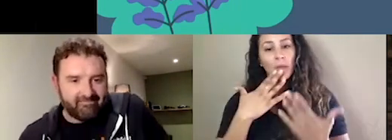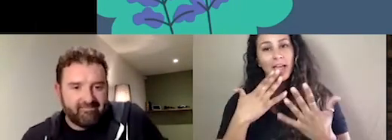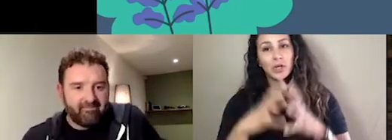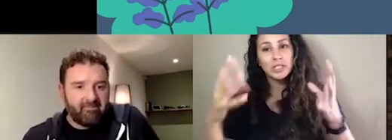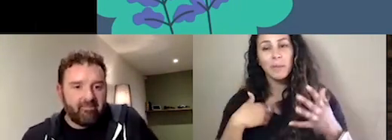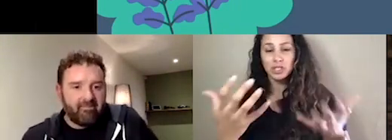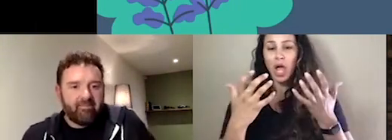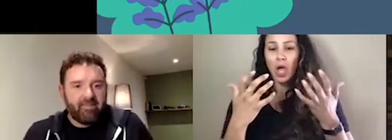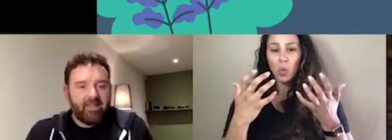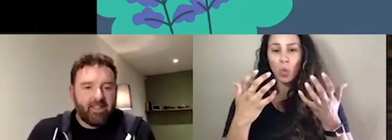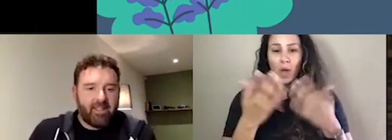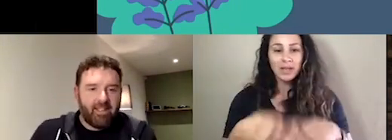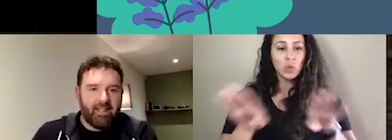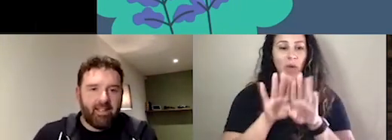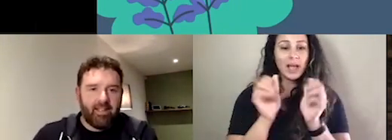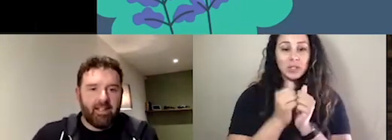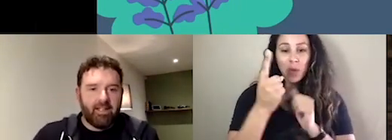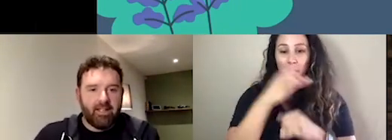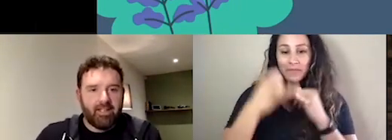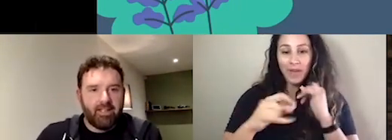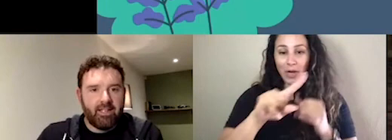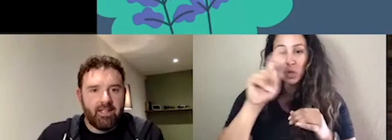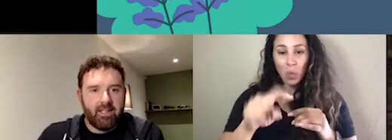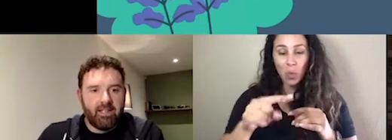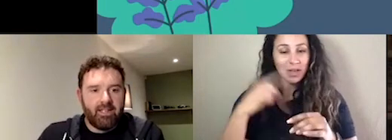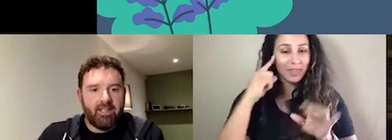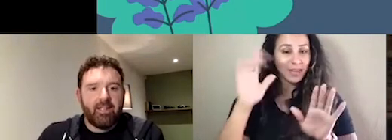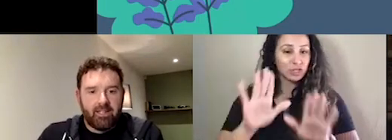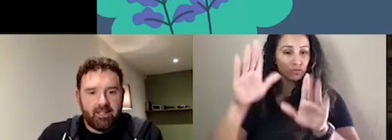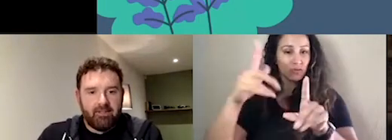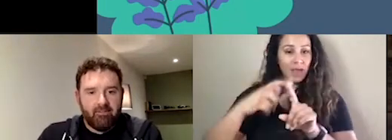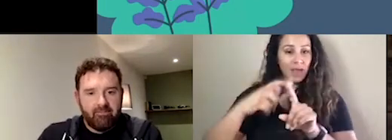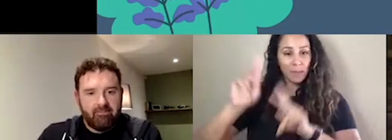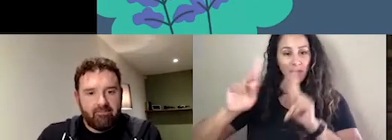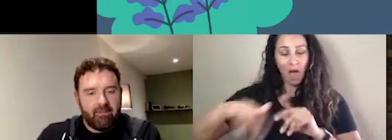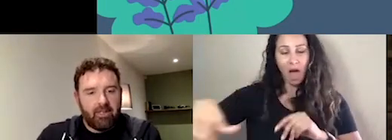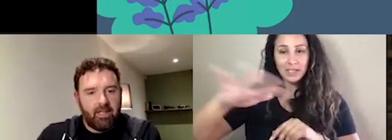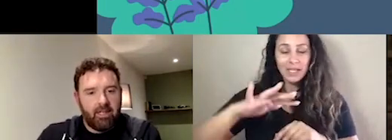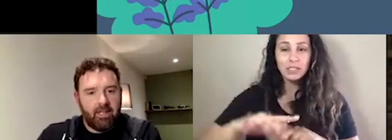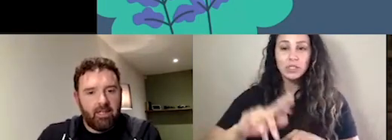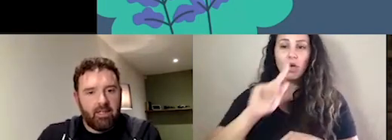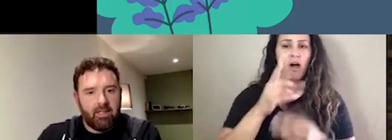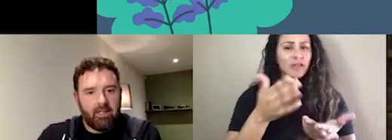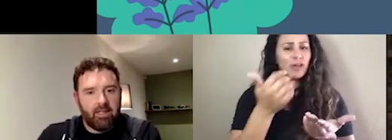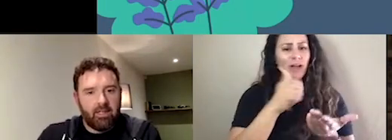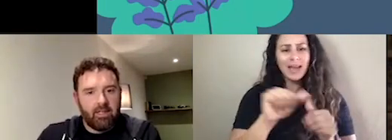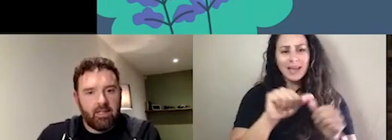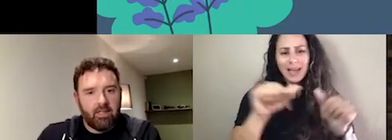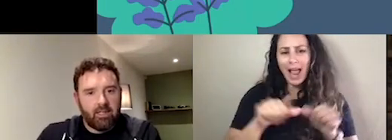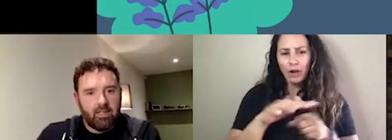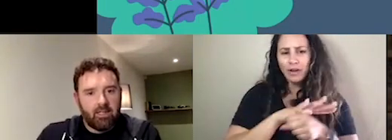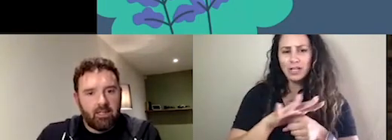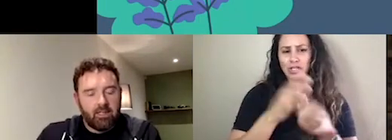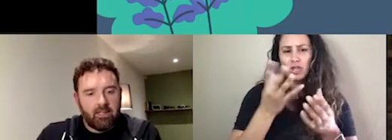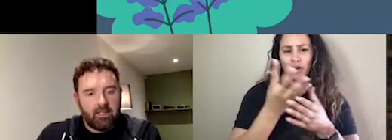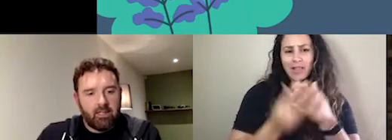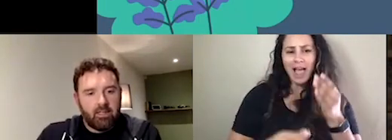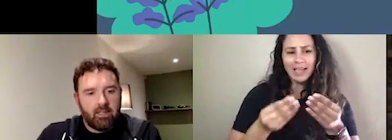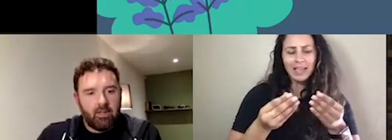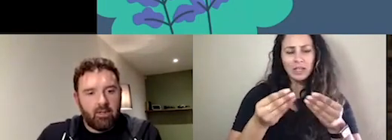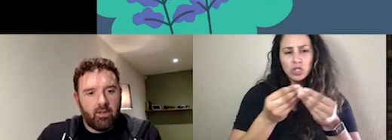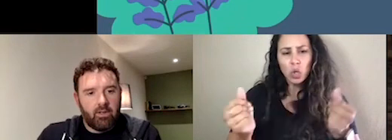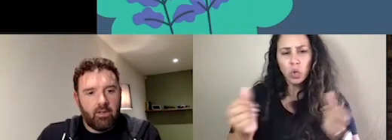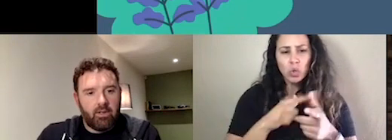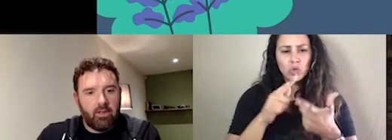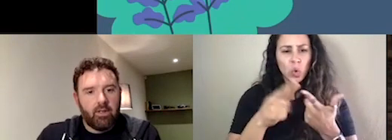want to end with one final question that I think is great from the audience. Are there any areas that are lacking solutions or that you see